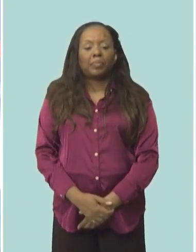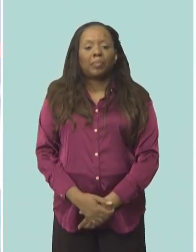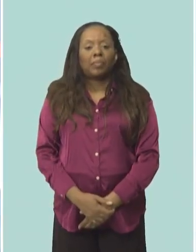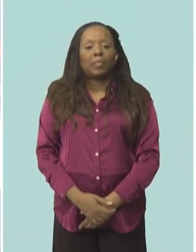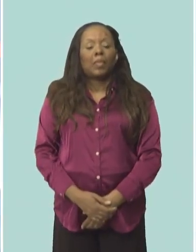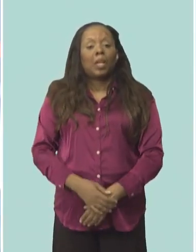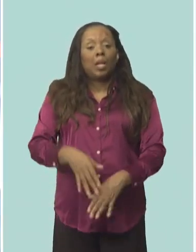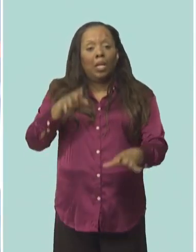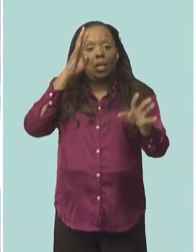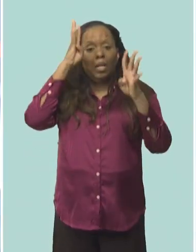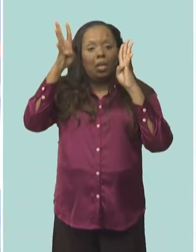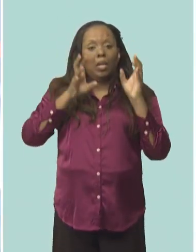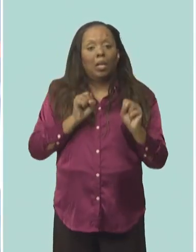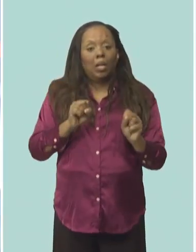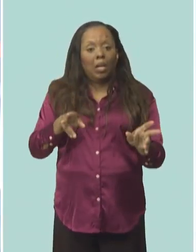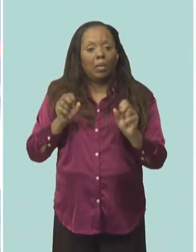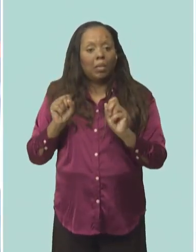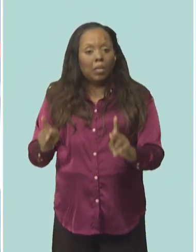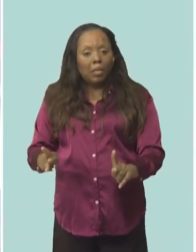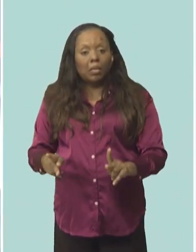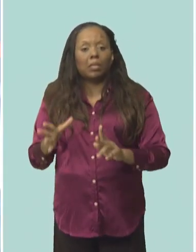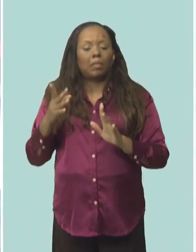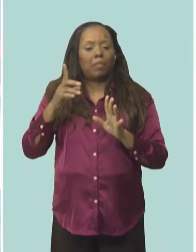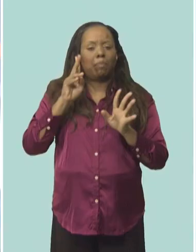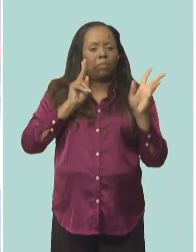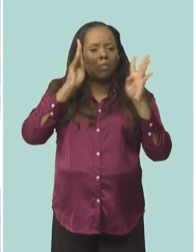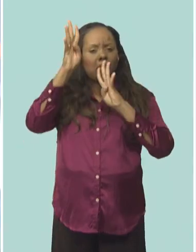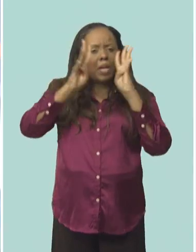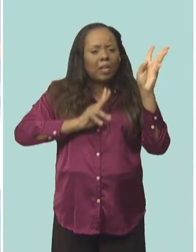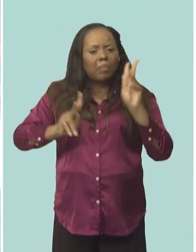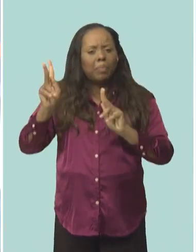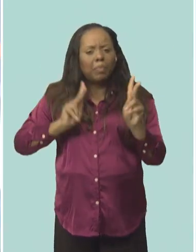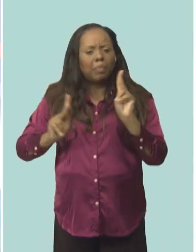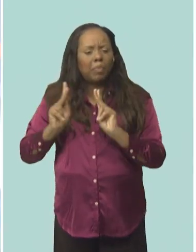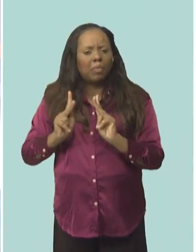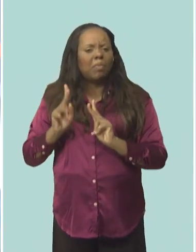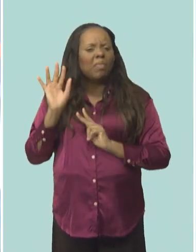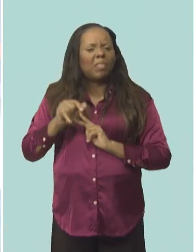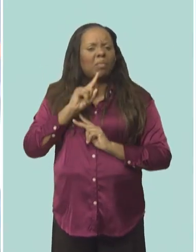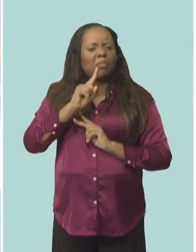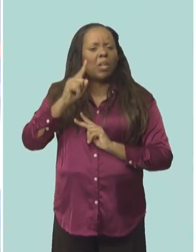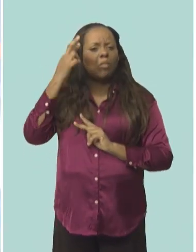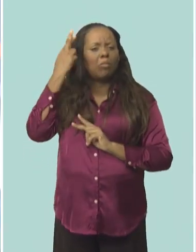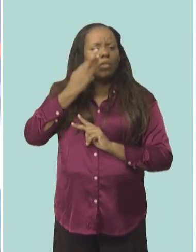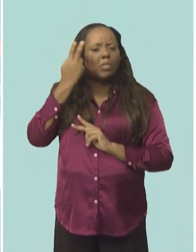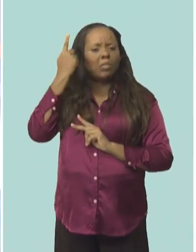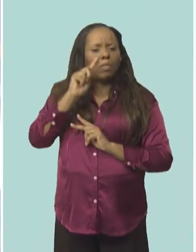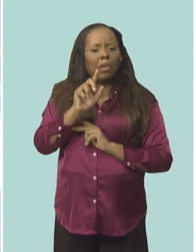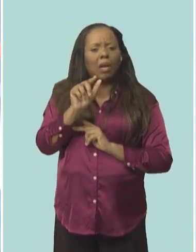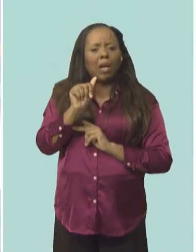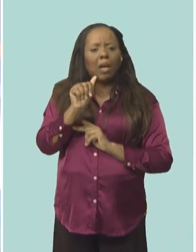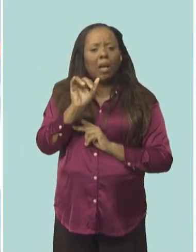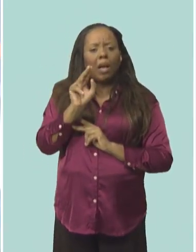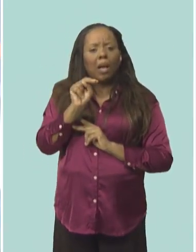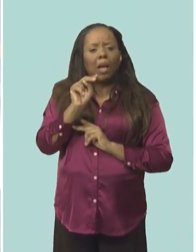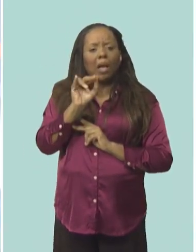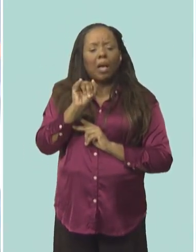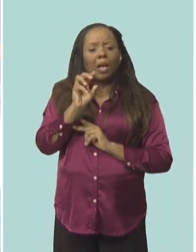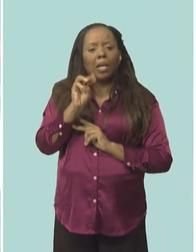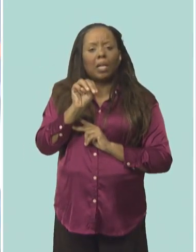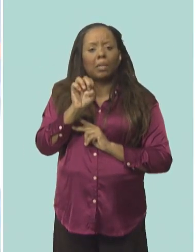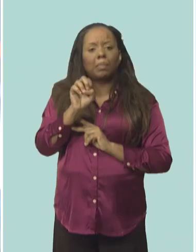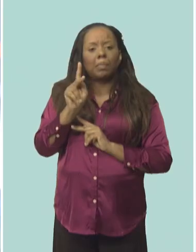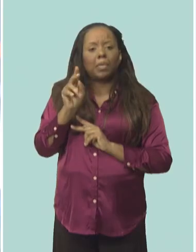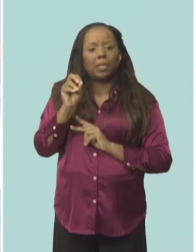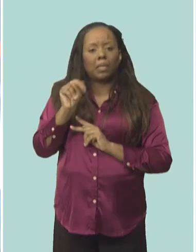Creating opportunities and exposure for creatives, that's one of the main purposes of AnimeCon. The 2-day event, in its 13th edition,